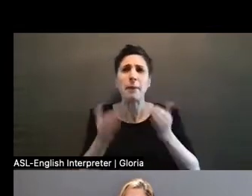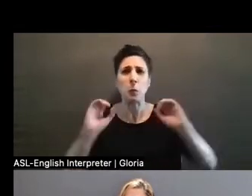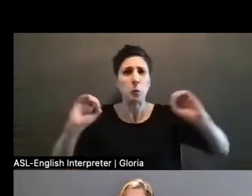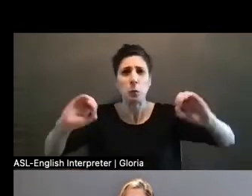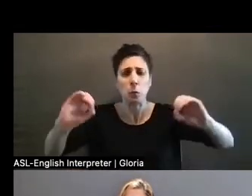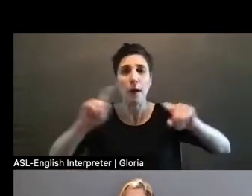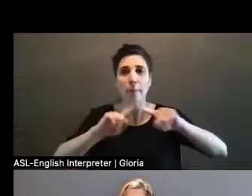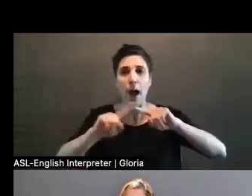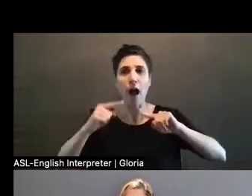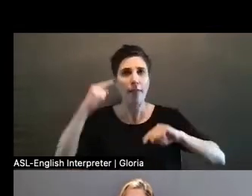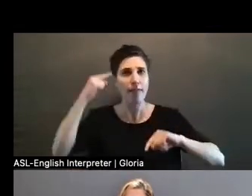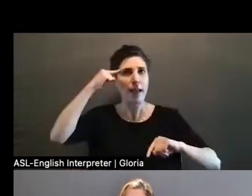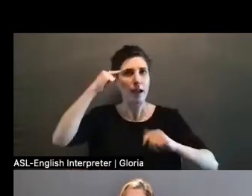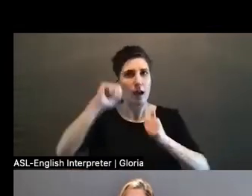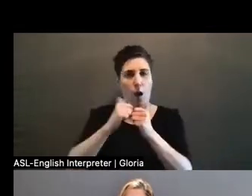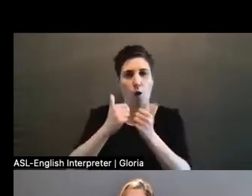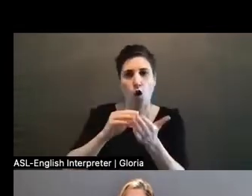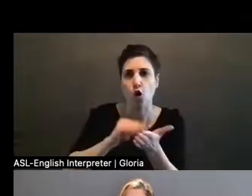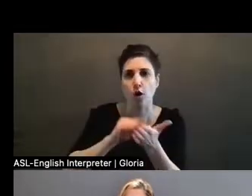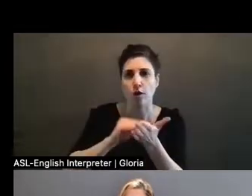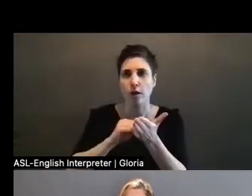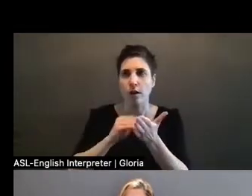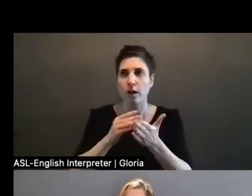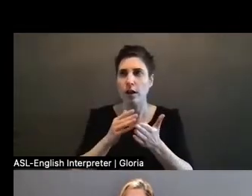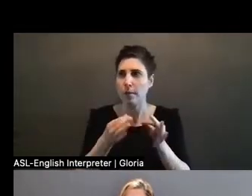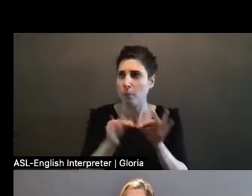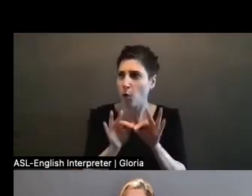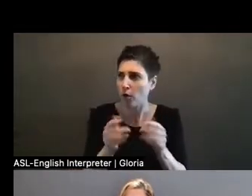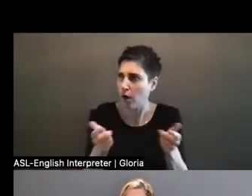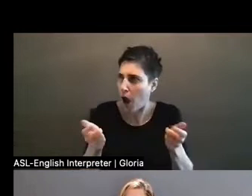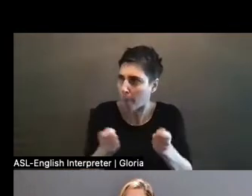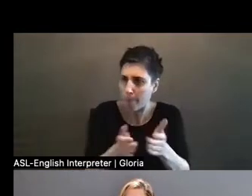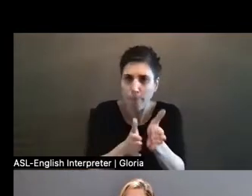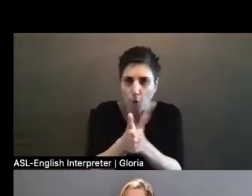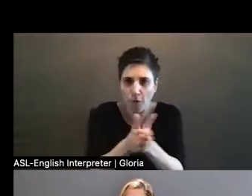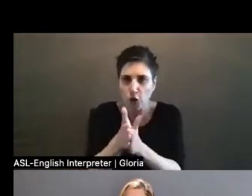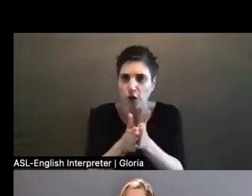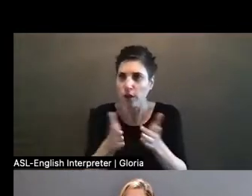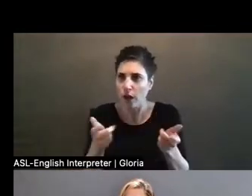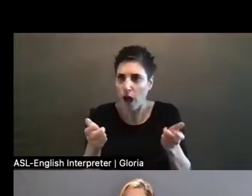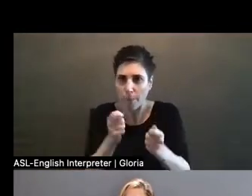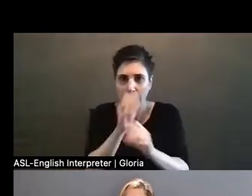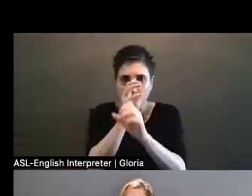Okay, and Summer's put in a comment in the. Did you want to say something, Summer?